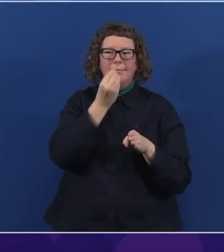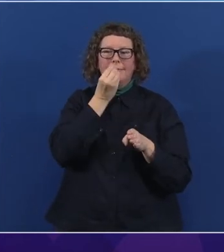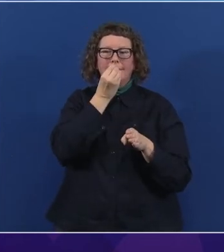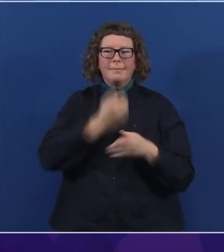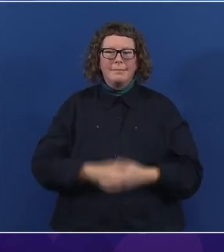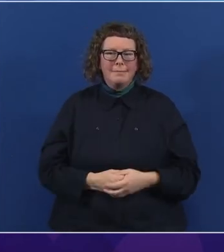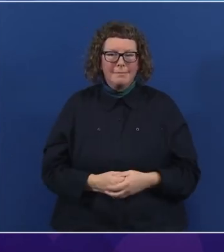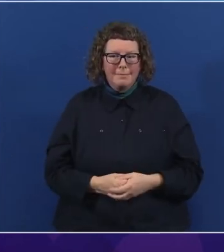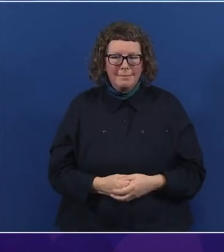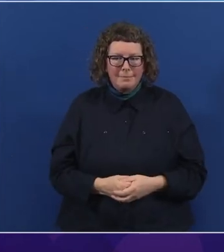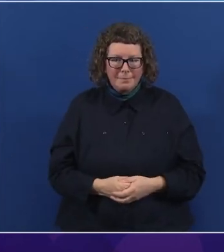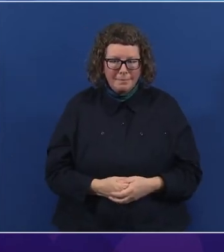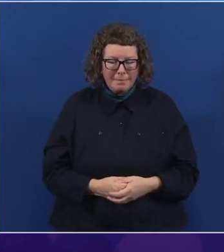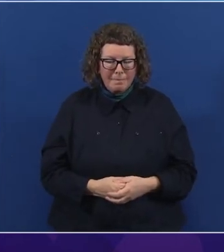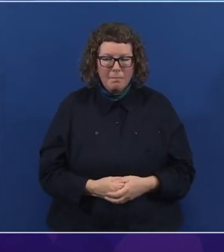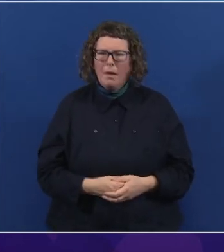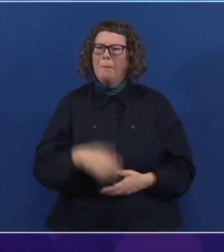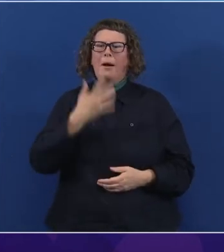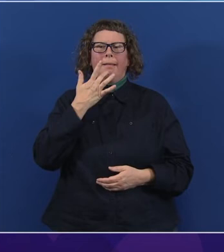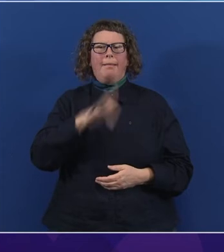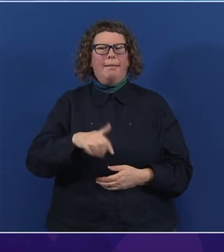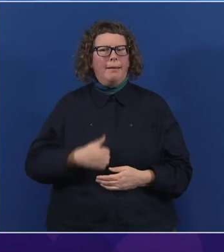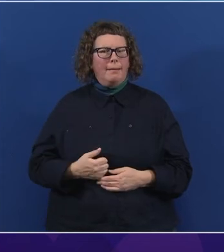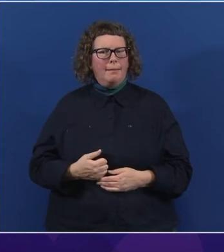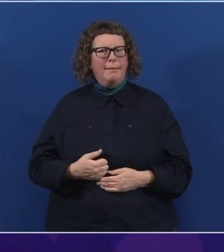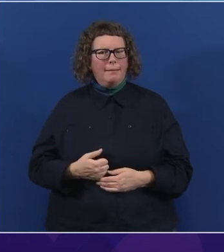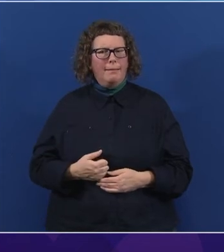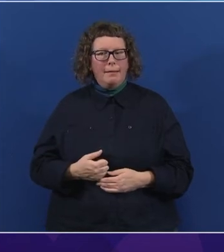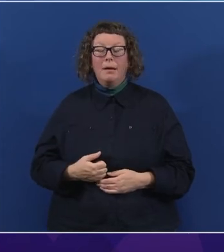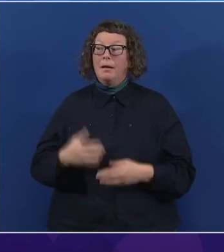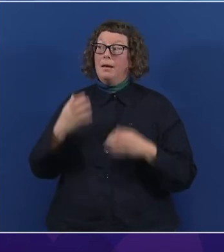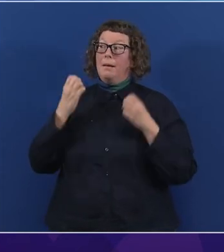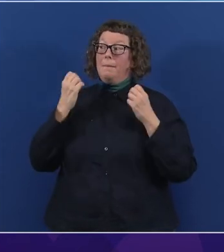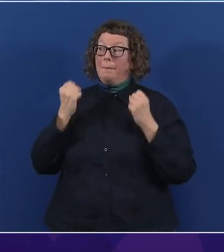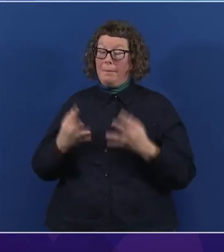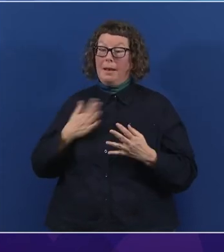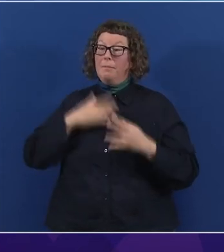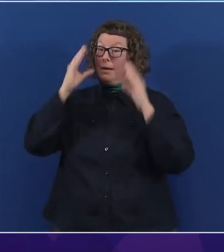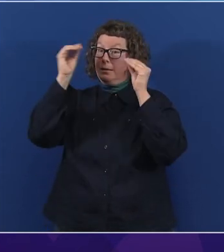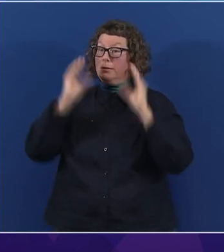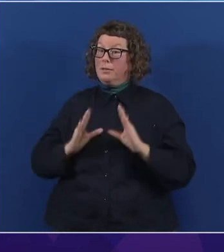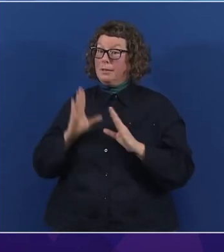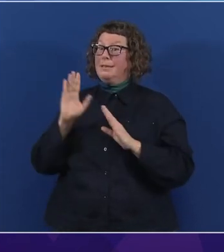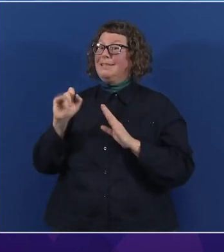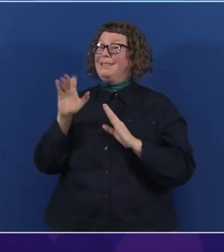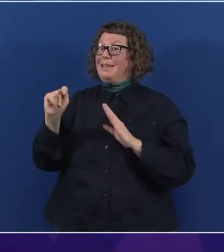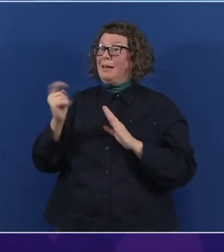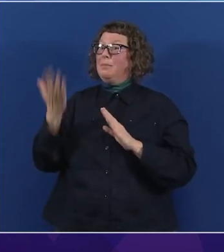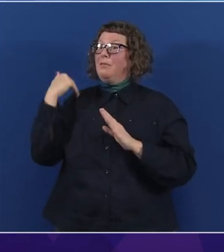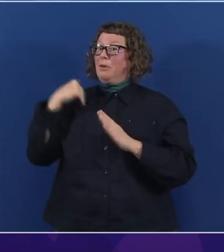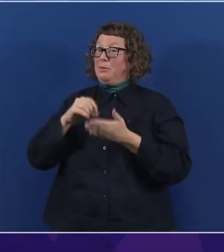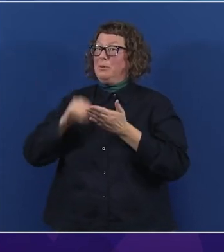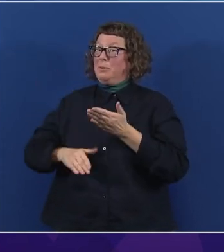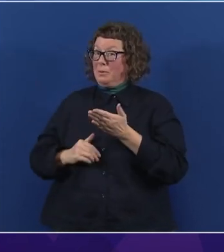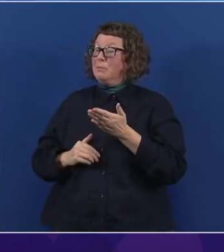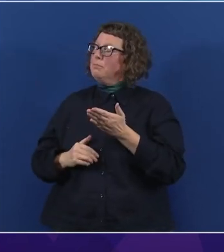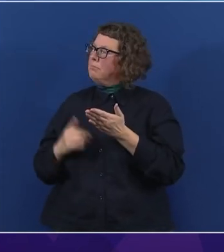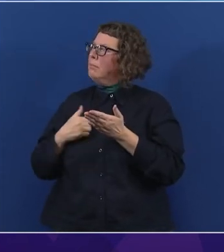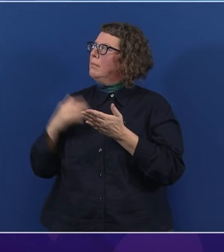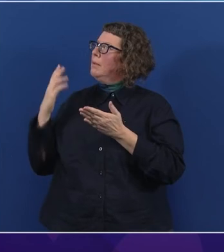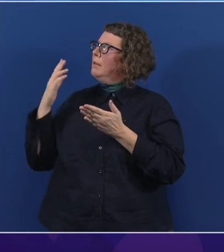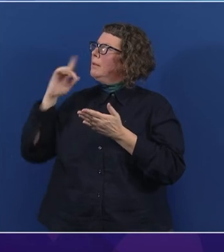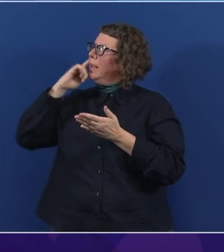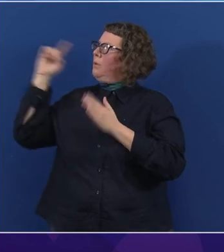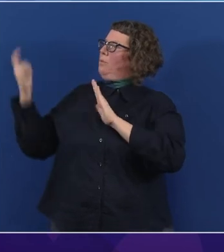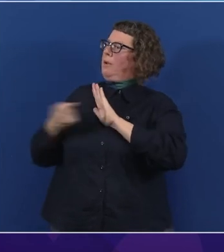And I was very fortunate to have several of my instructors at SAIT when I was a student. You